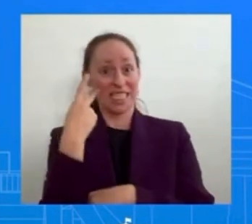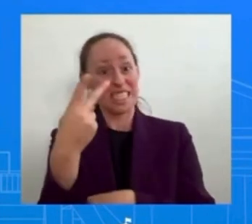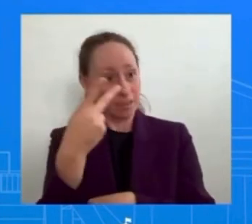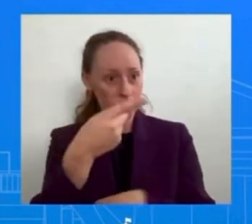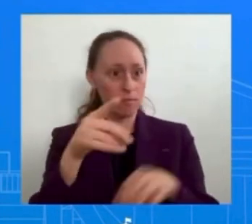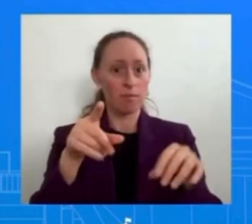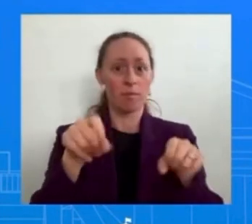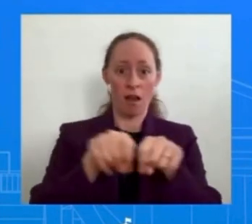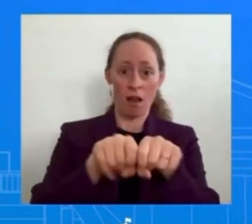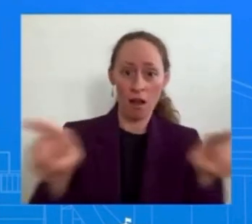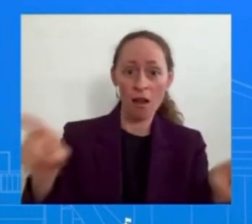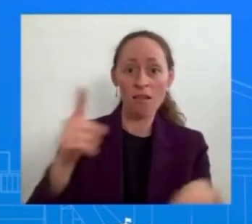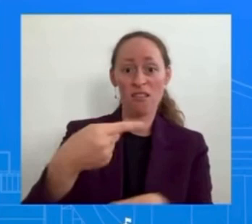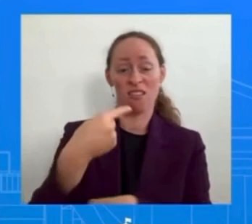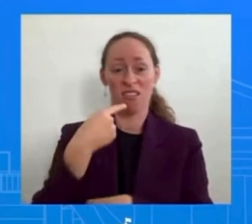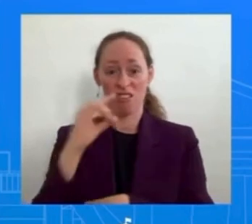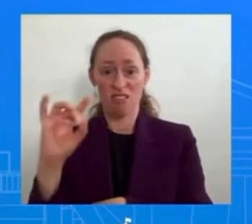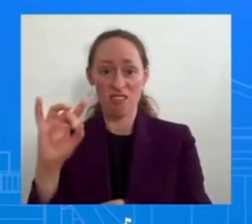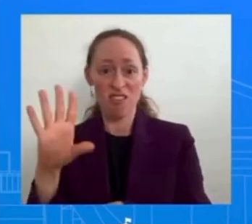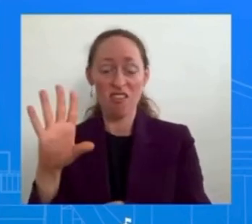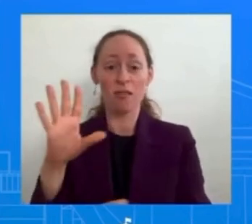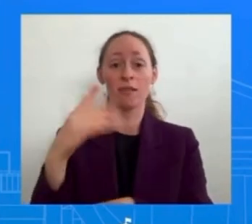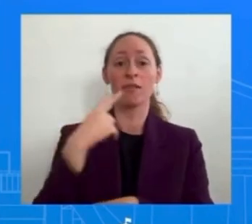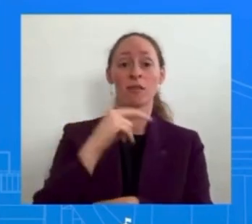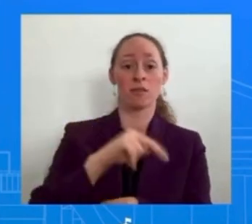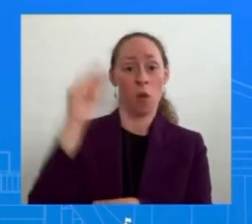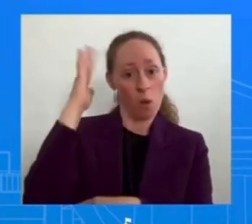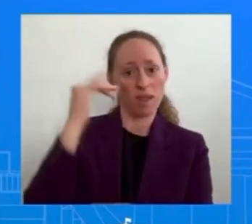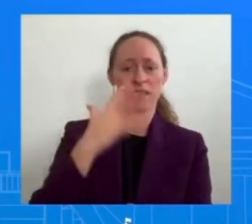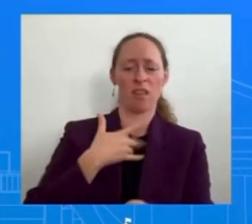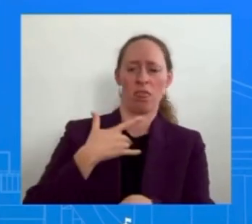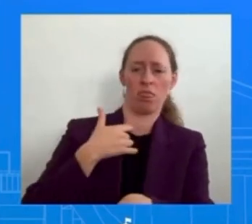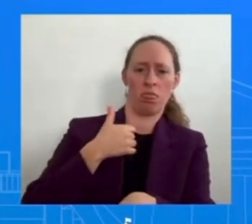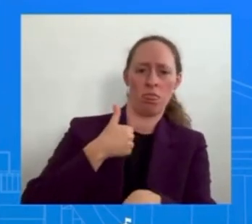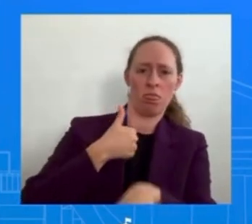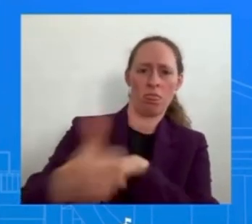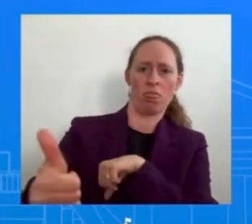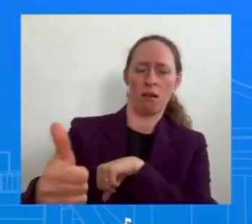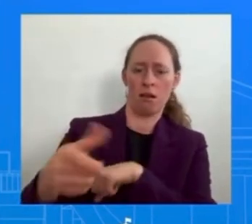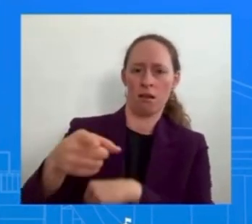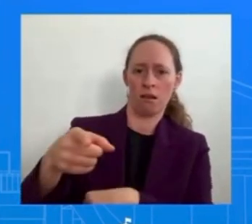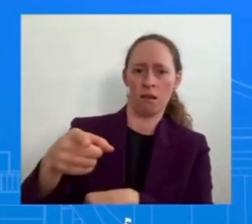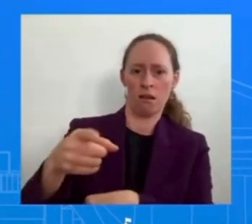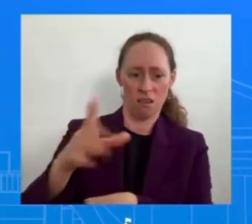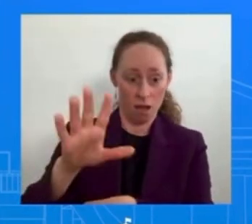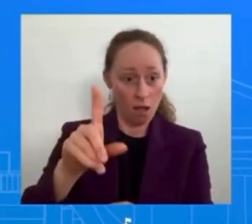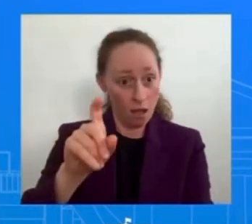past several weeks, and we are working through all available channels to achieve that outcome.